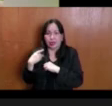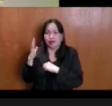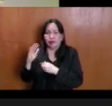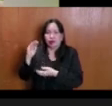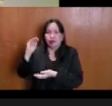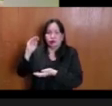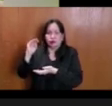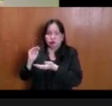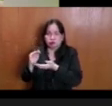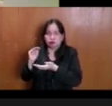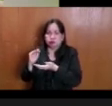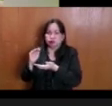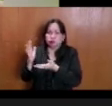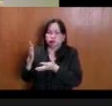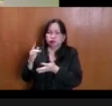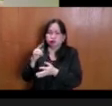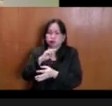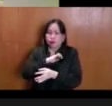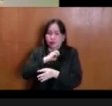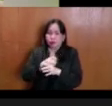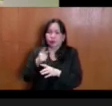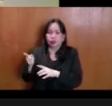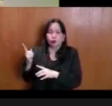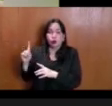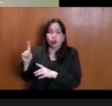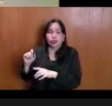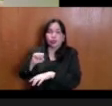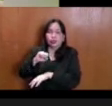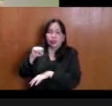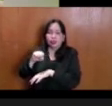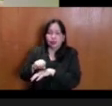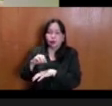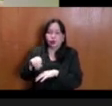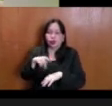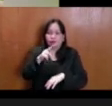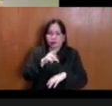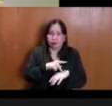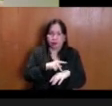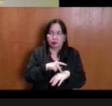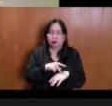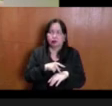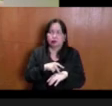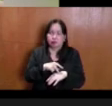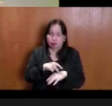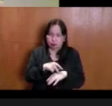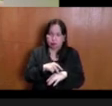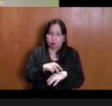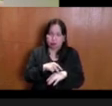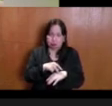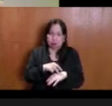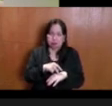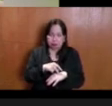deregulated power industry. It's Singapore and the Philippines. So,